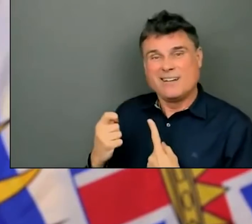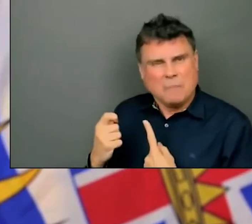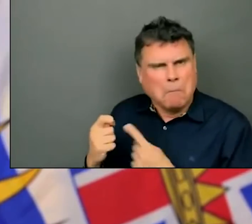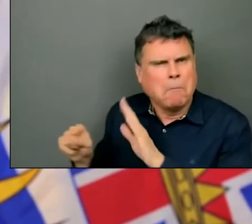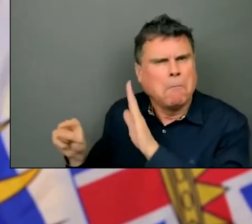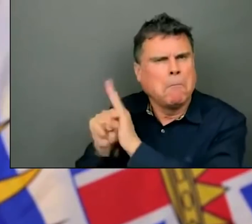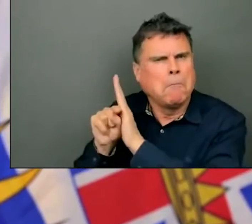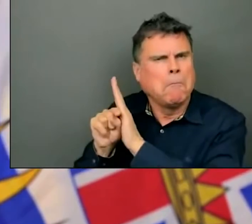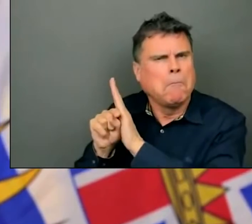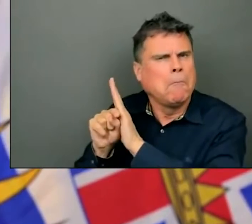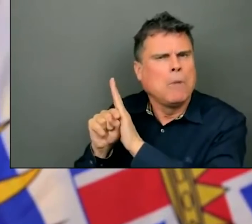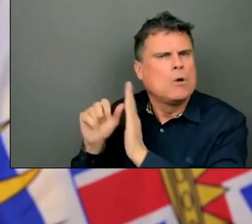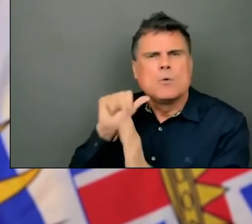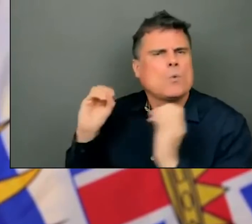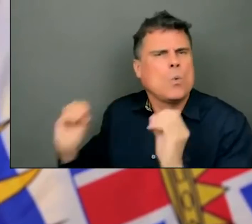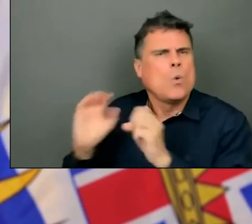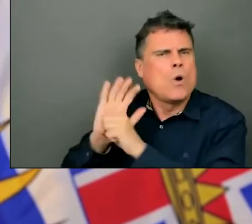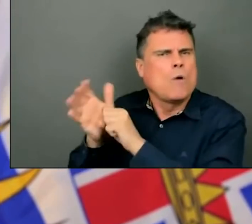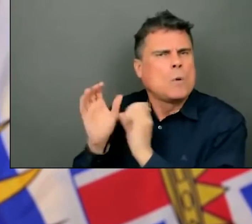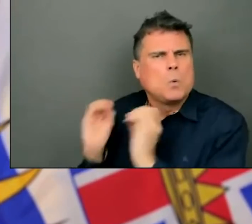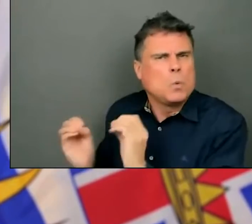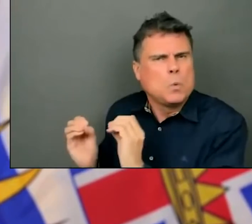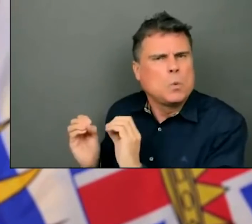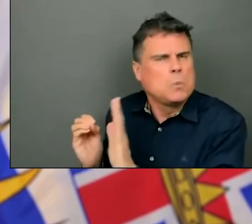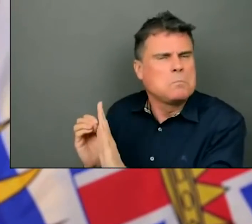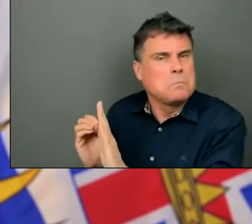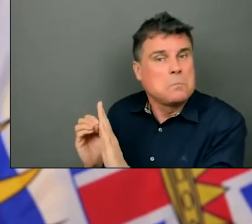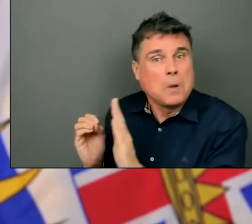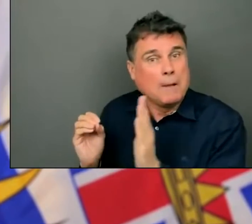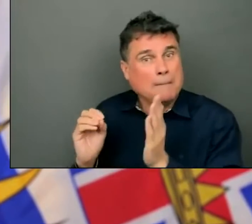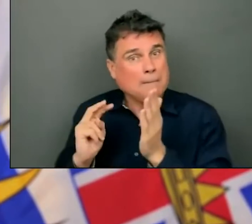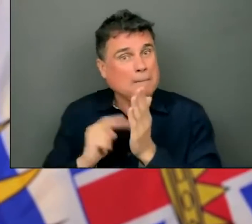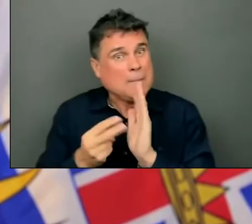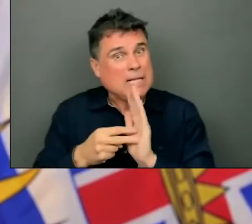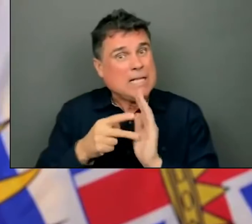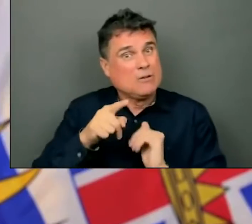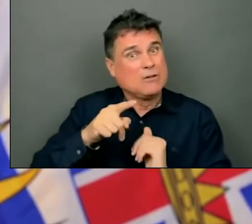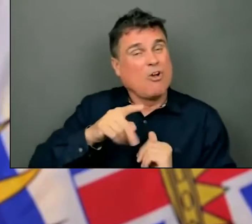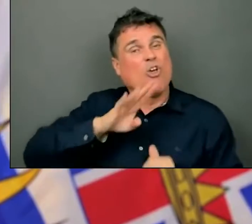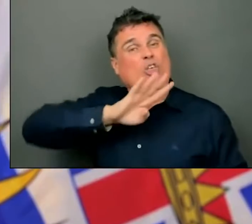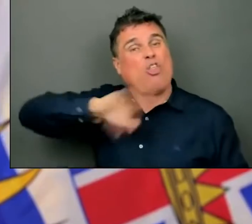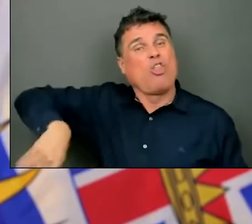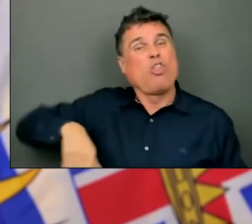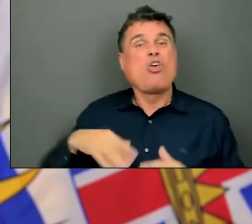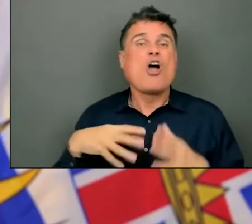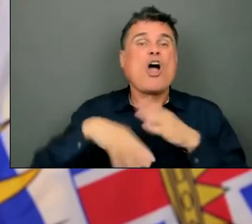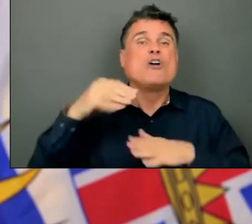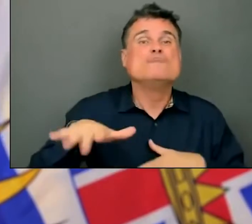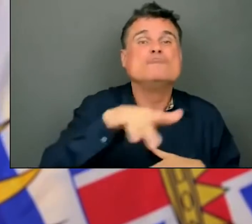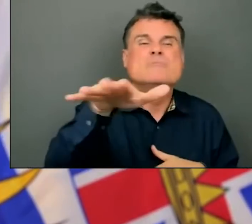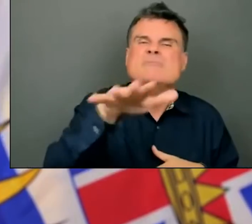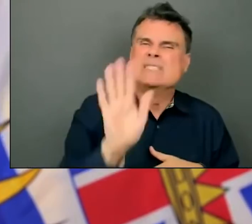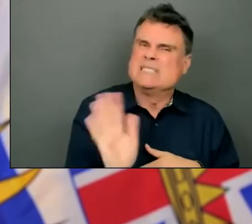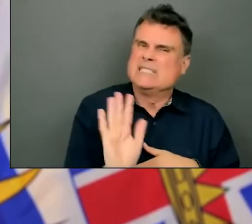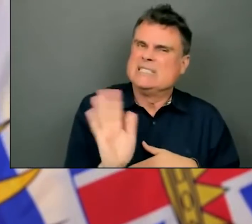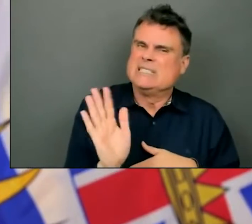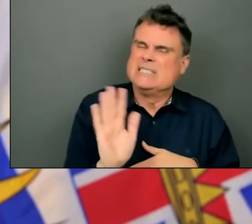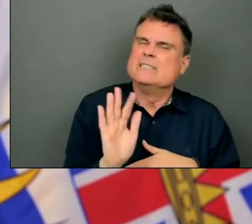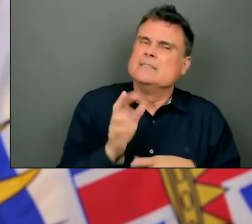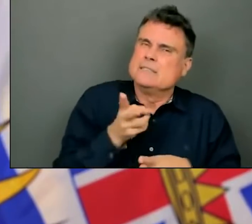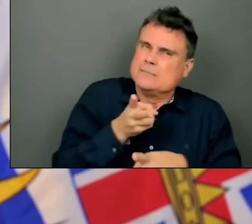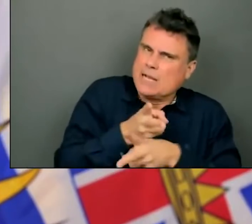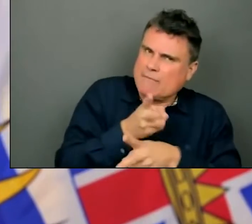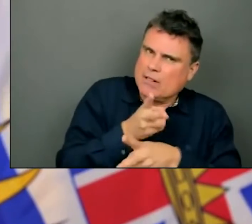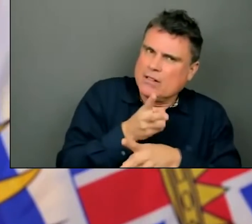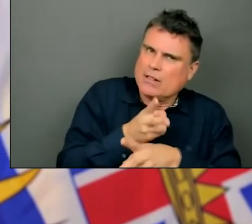those other measures that we have in place right now you can ignore. It means that you need to continue taking care, making sure